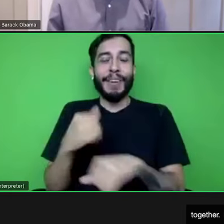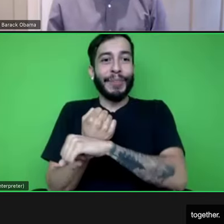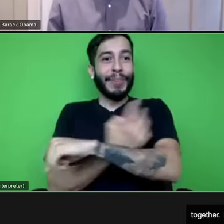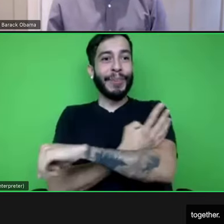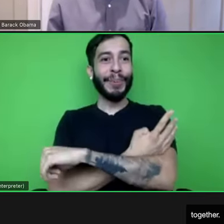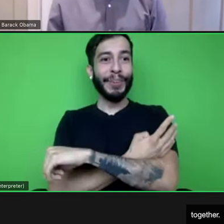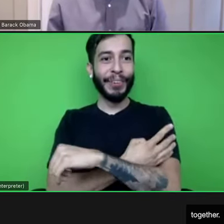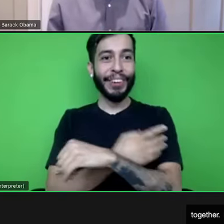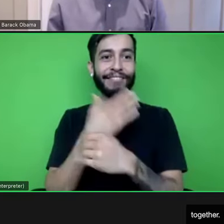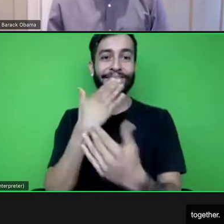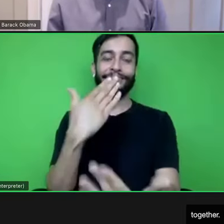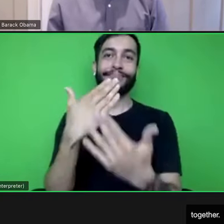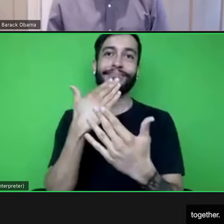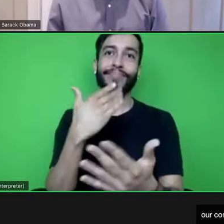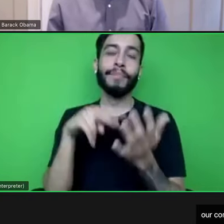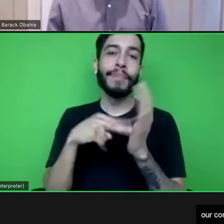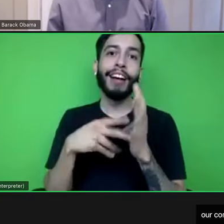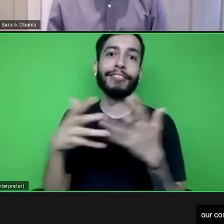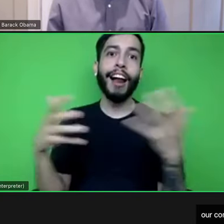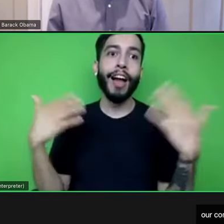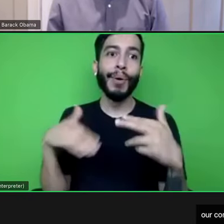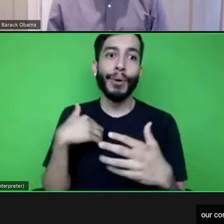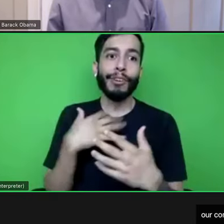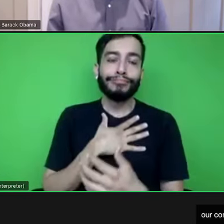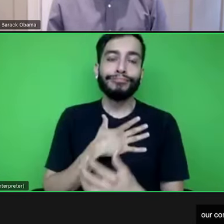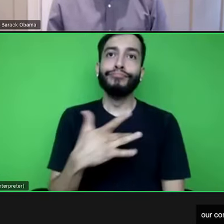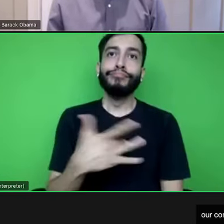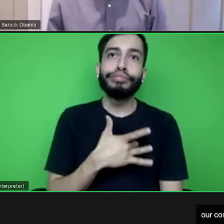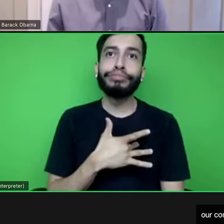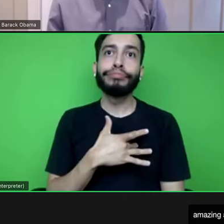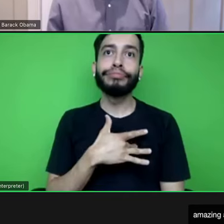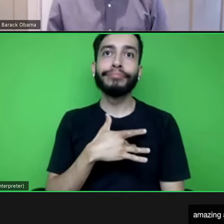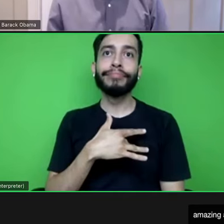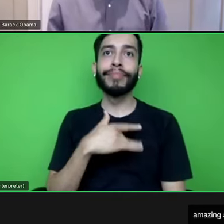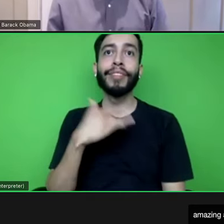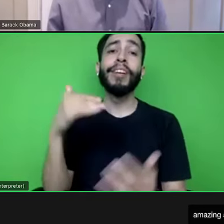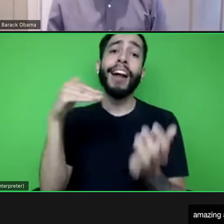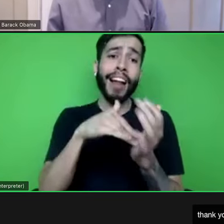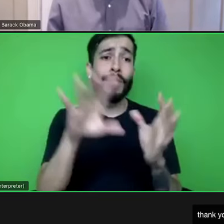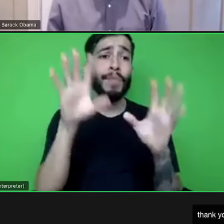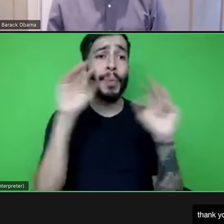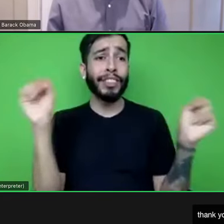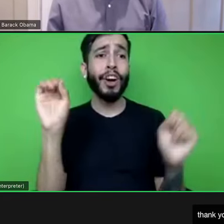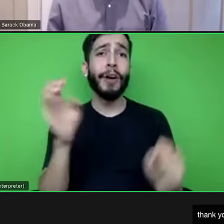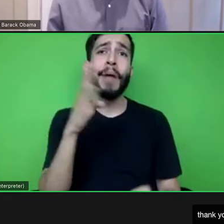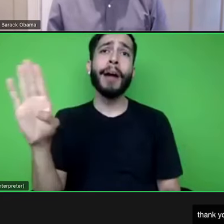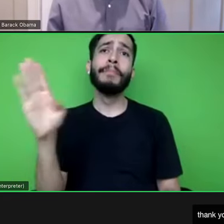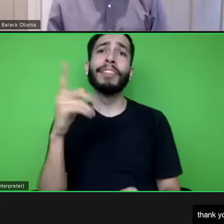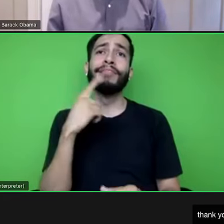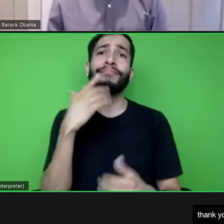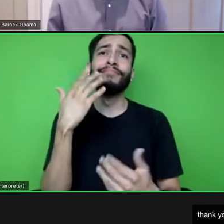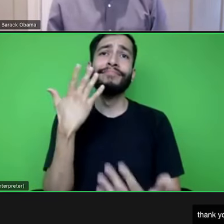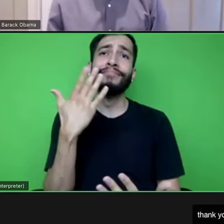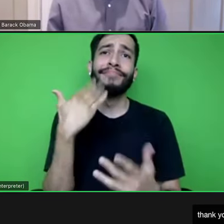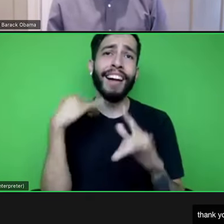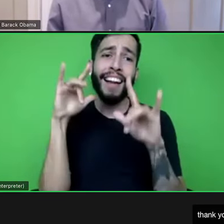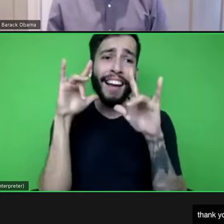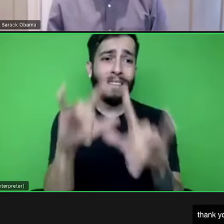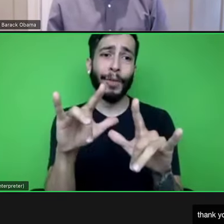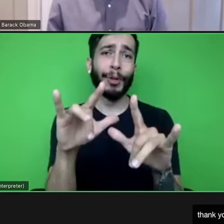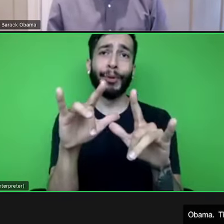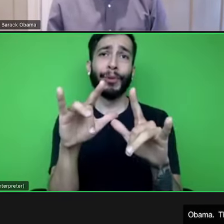It's amazing. And so I want to say thank you again, President Obama. Thank you, Judy. Love you. Always grateful.